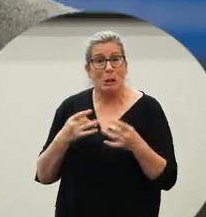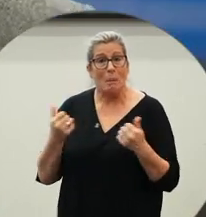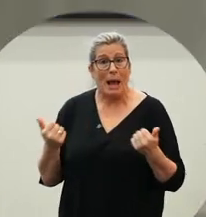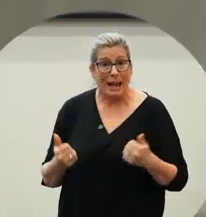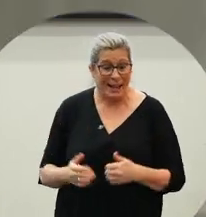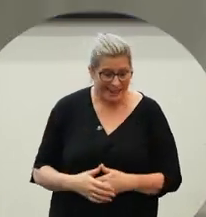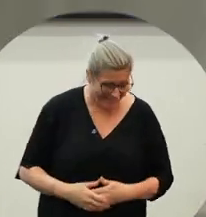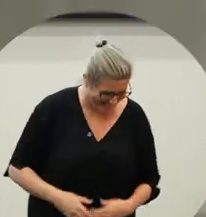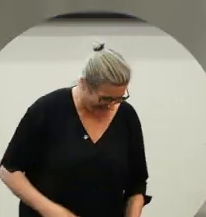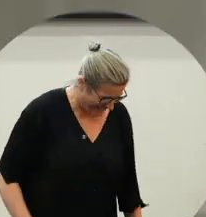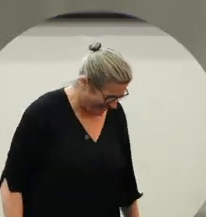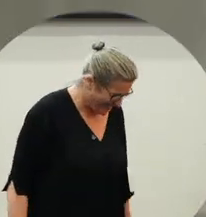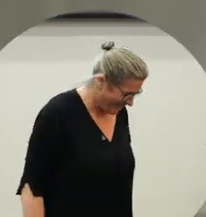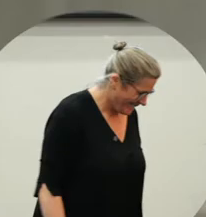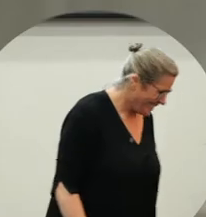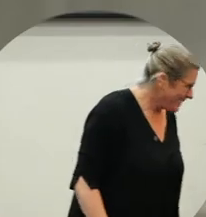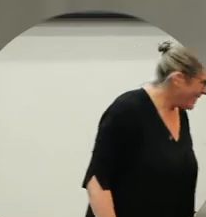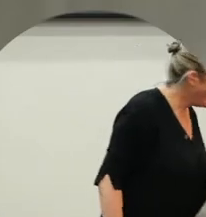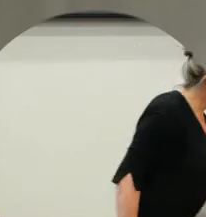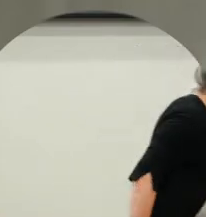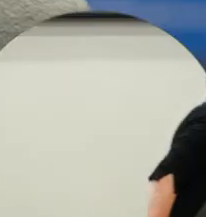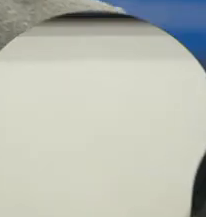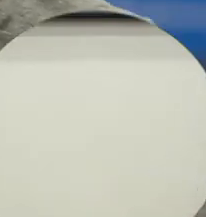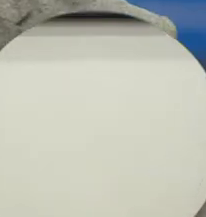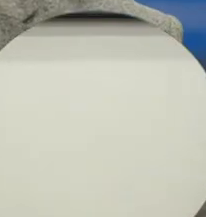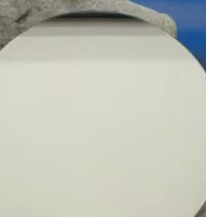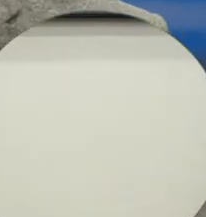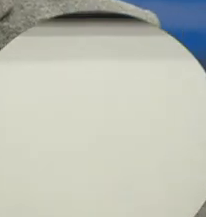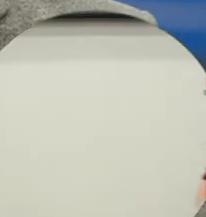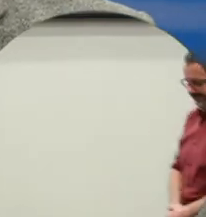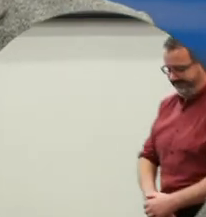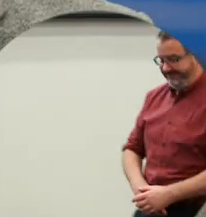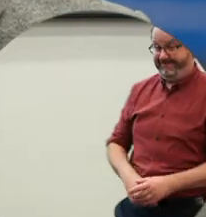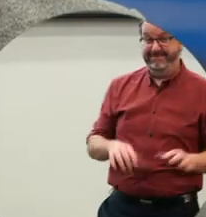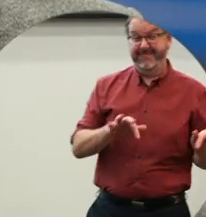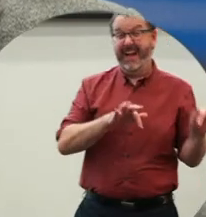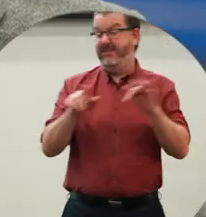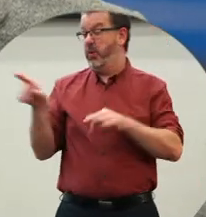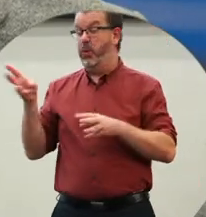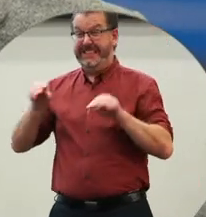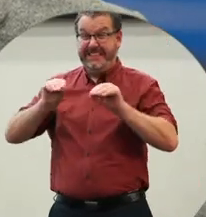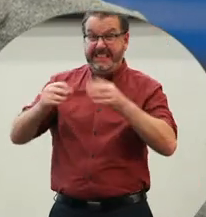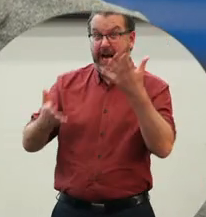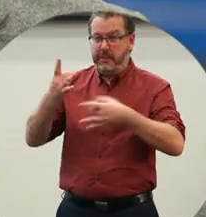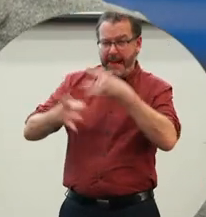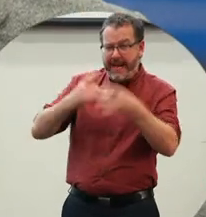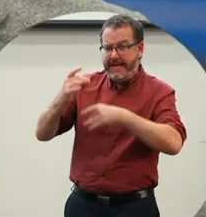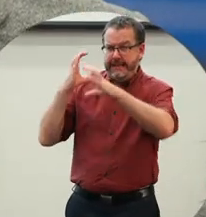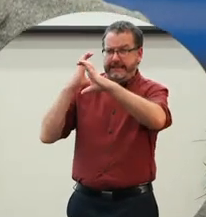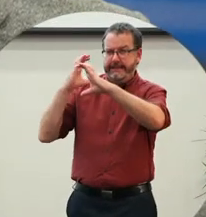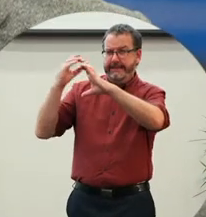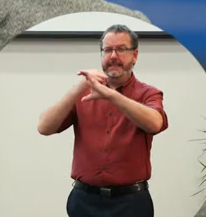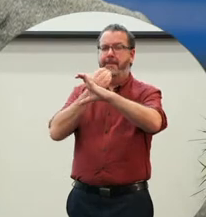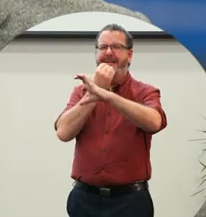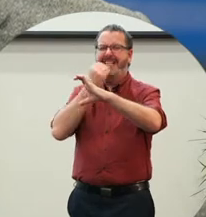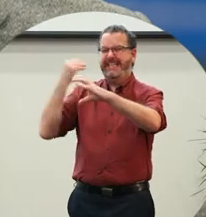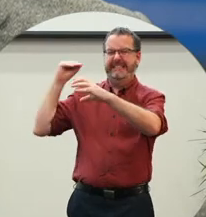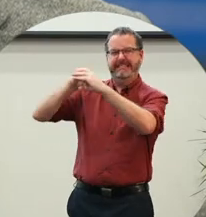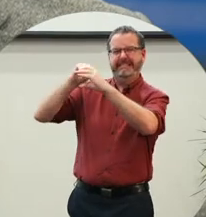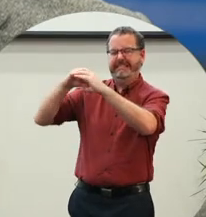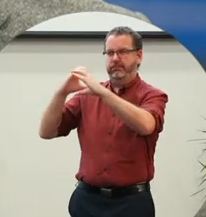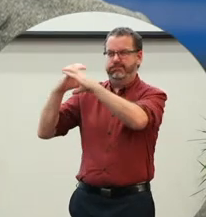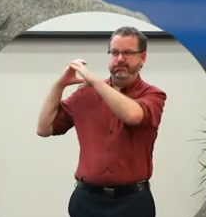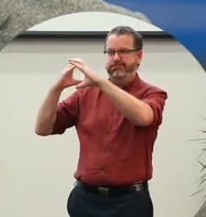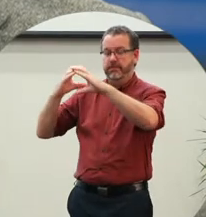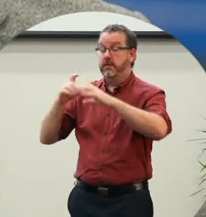be available afterwards for a tutorial. But they were, to be serious, they were making big bombs, and they were making big bombs